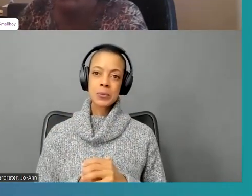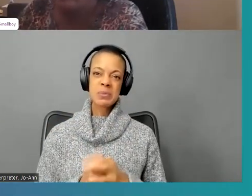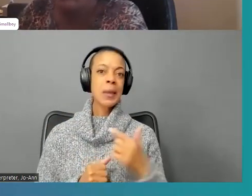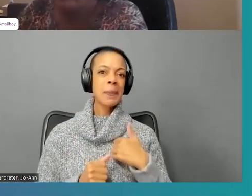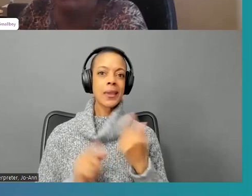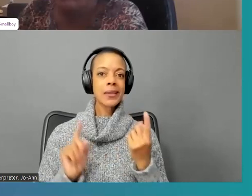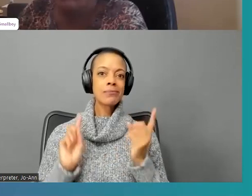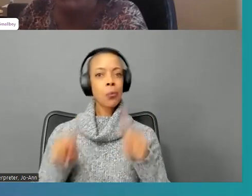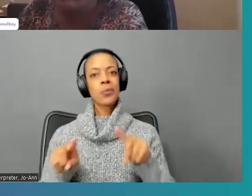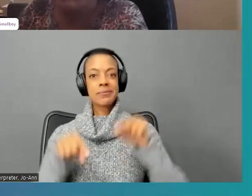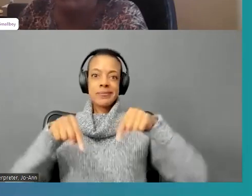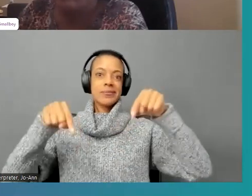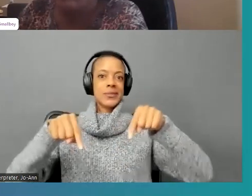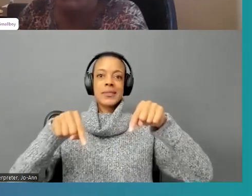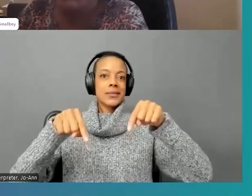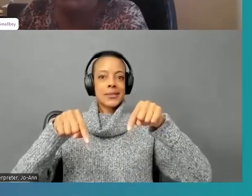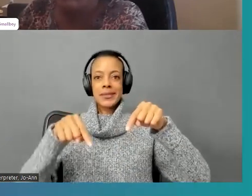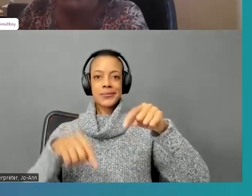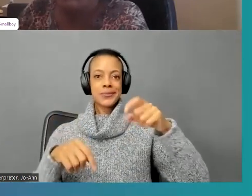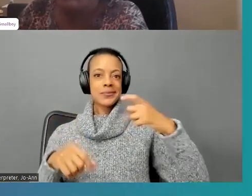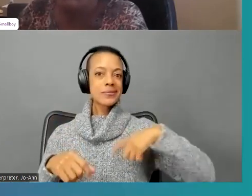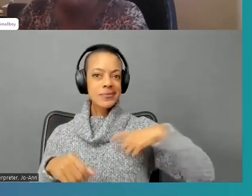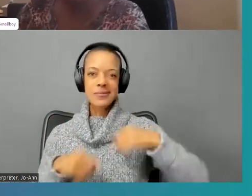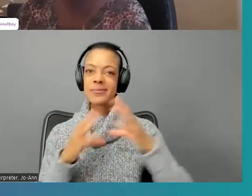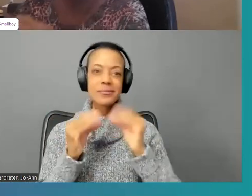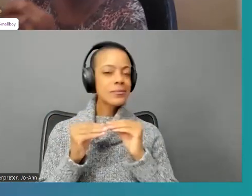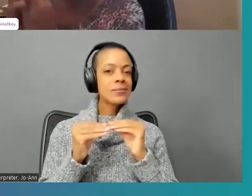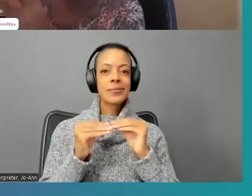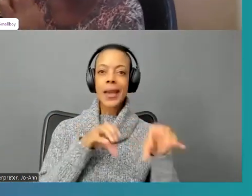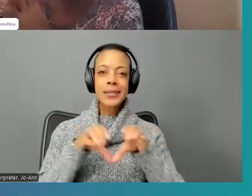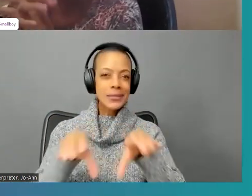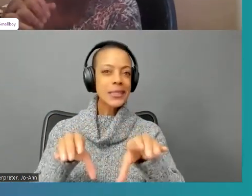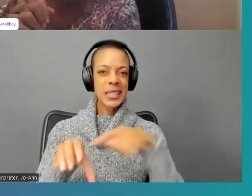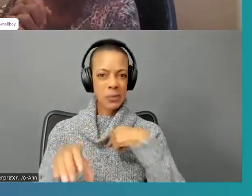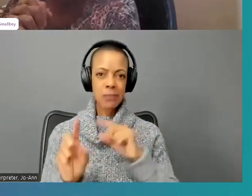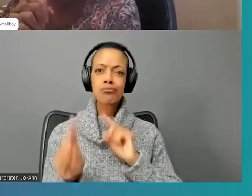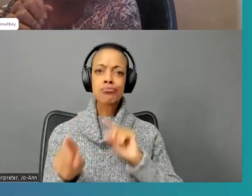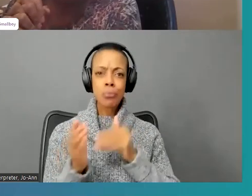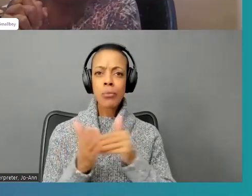conferences or different activities, different events,